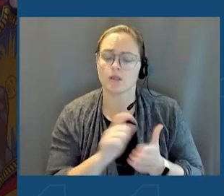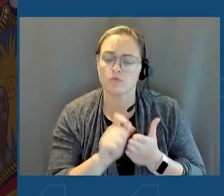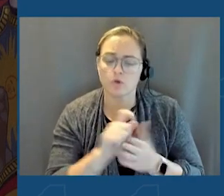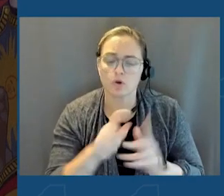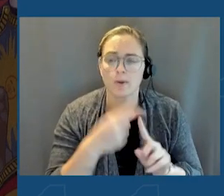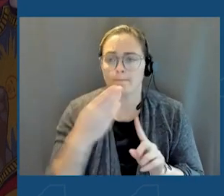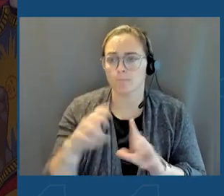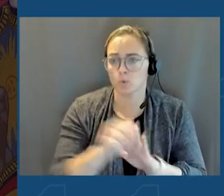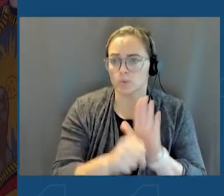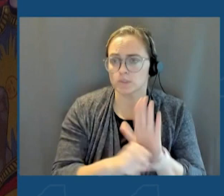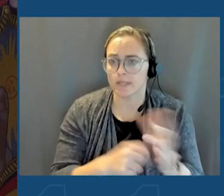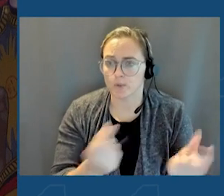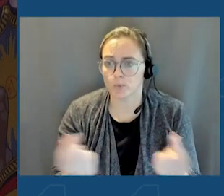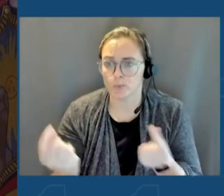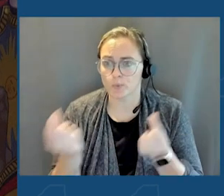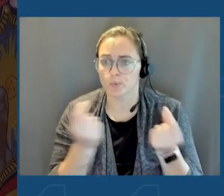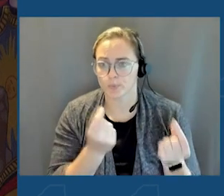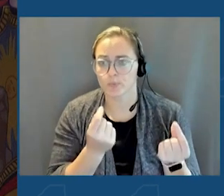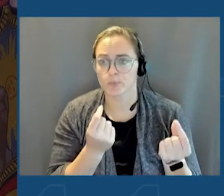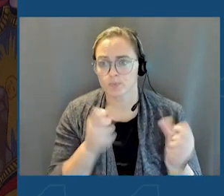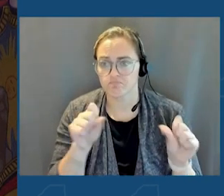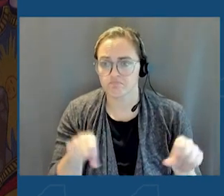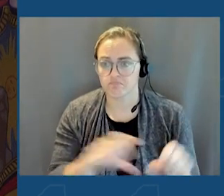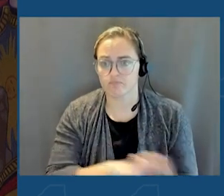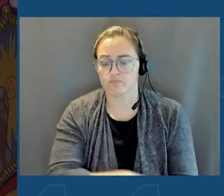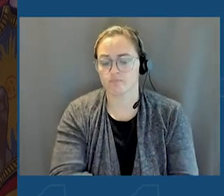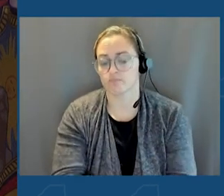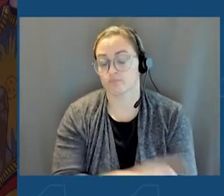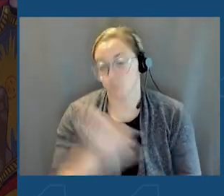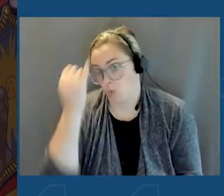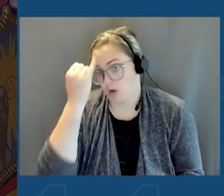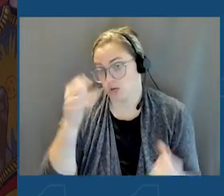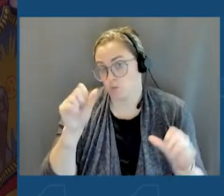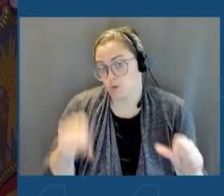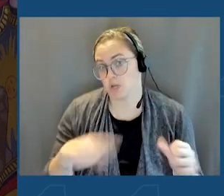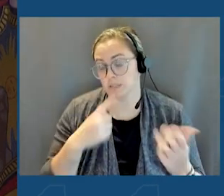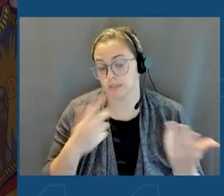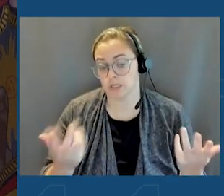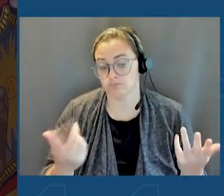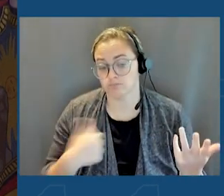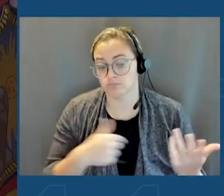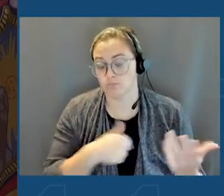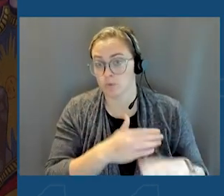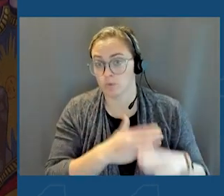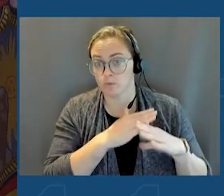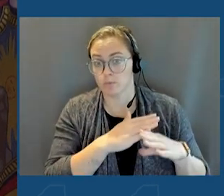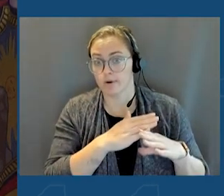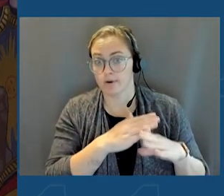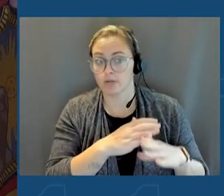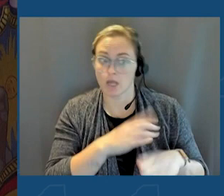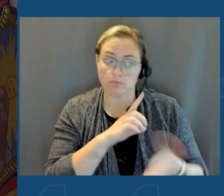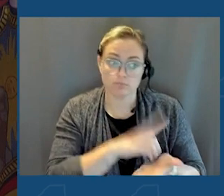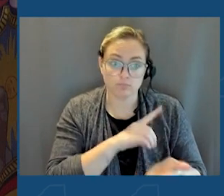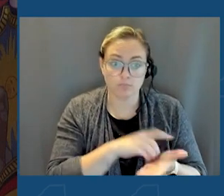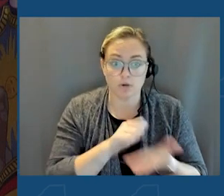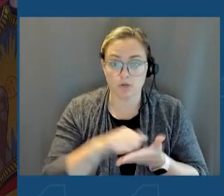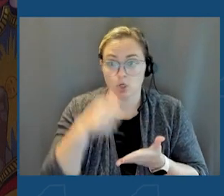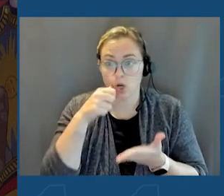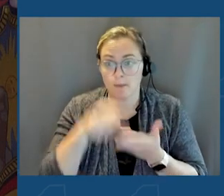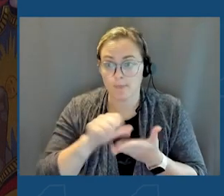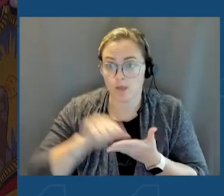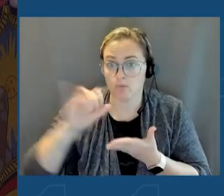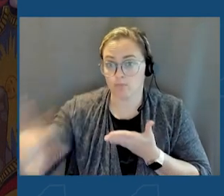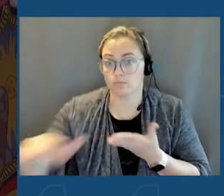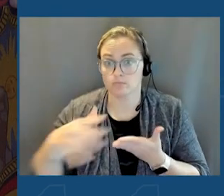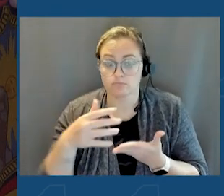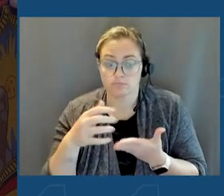can do. And one of the ideas was we can just say that we're going to protect clinicians and we're going to mail pills across state lines. And we were